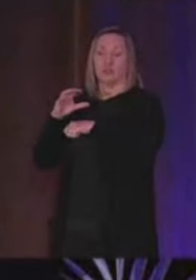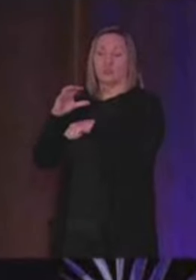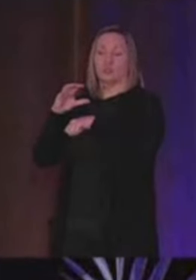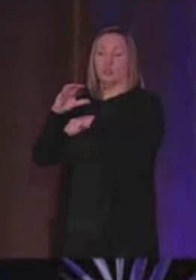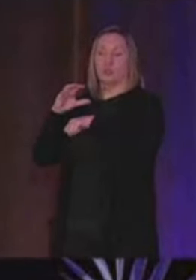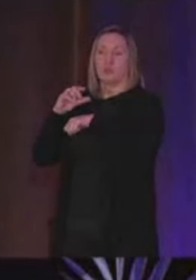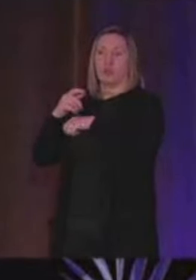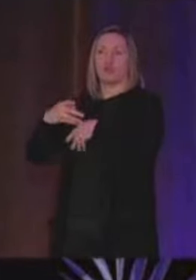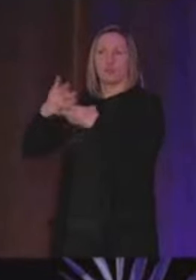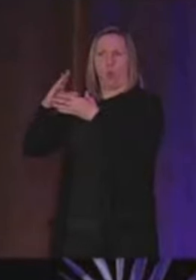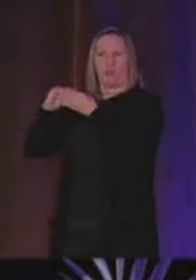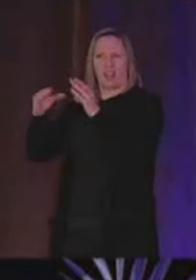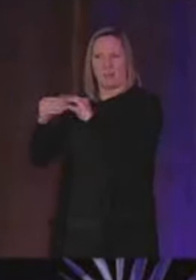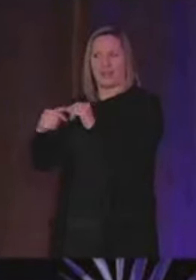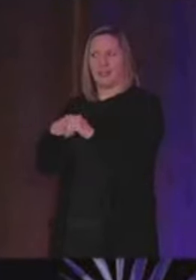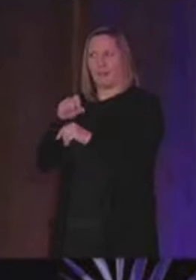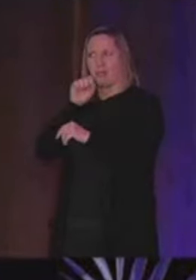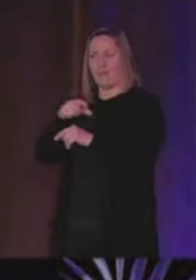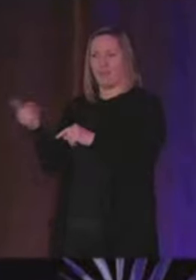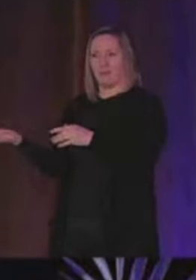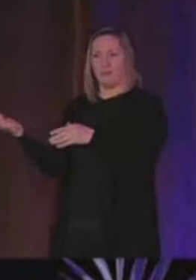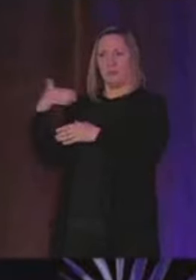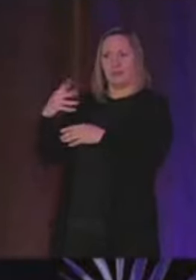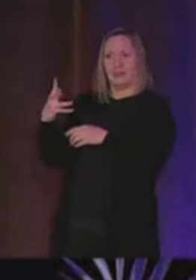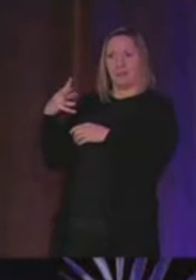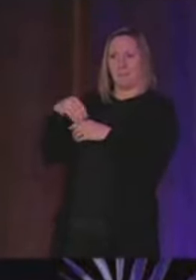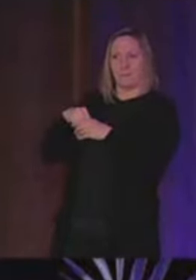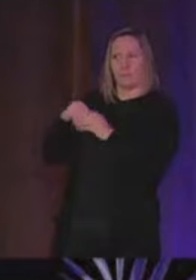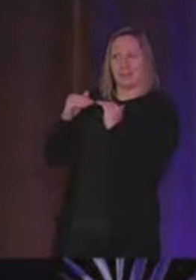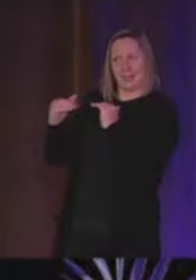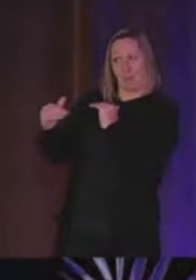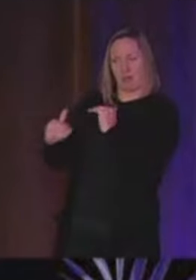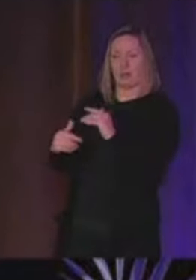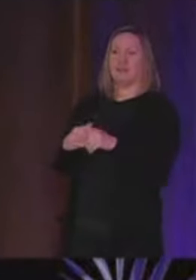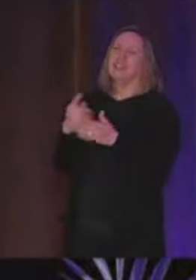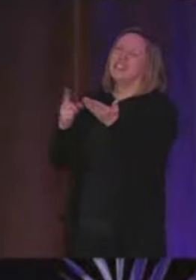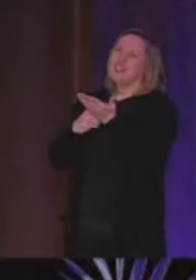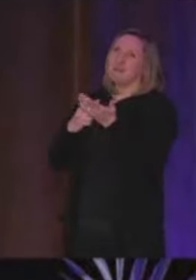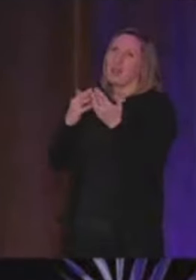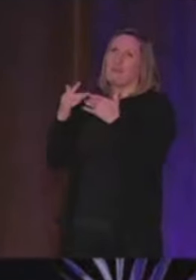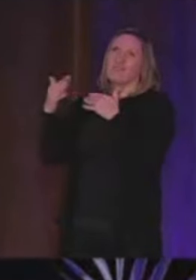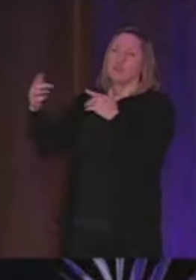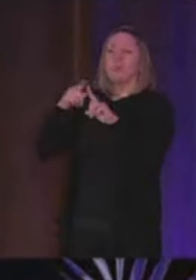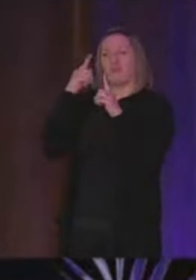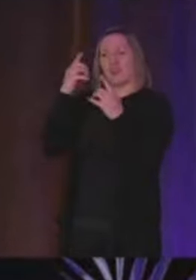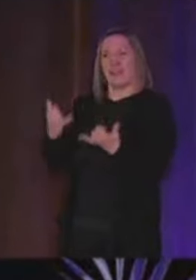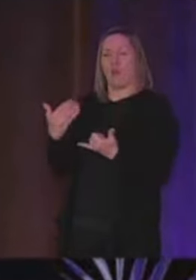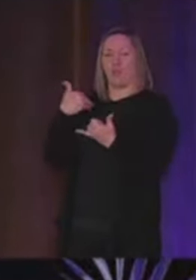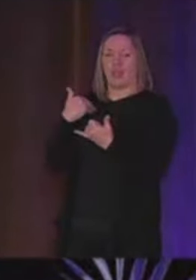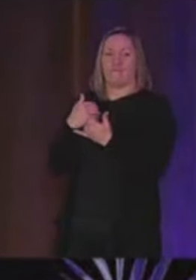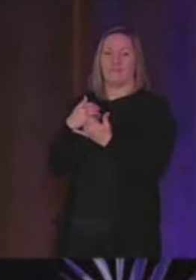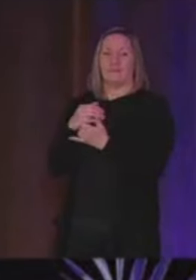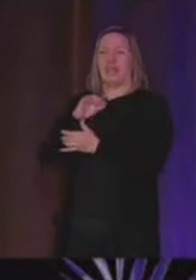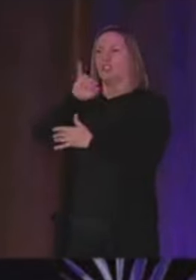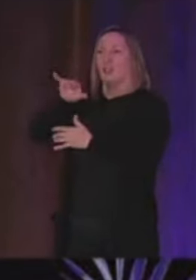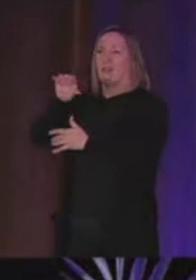I would love for them to be stable sometime in the future. But for now, we do have